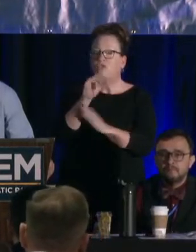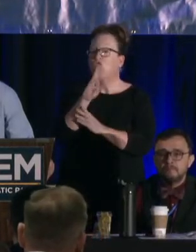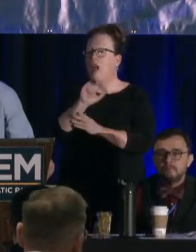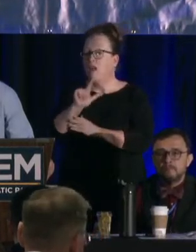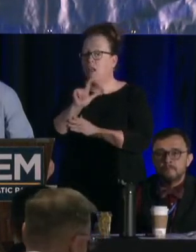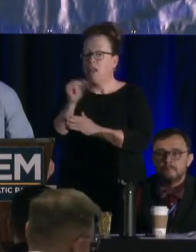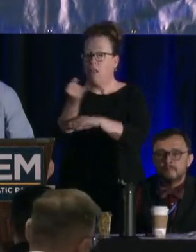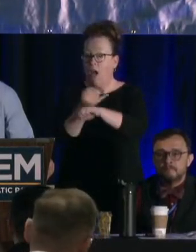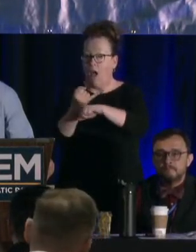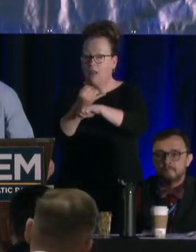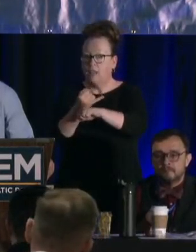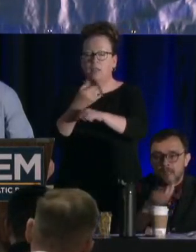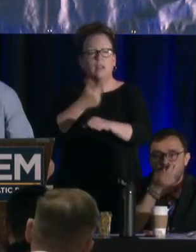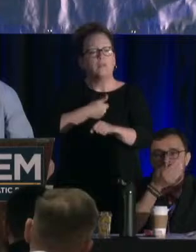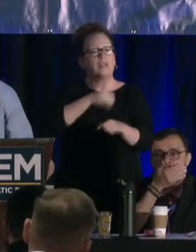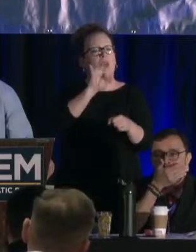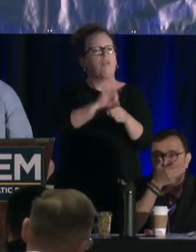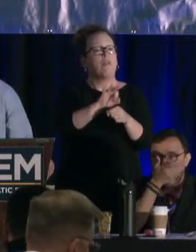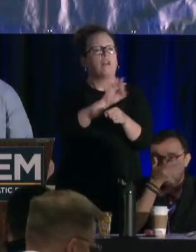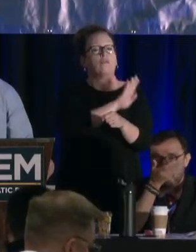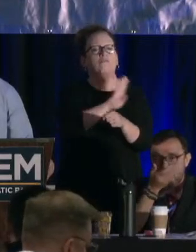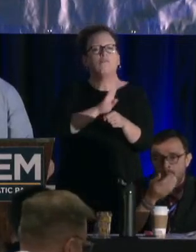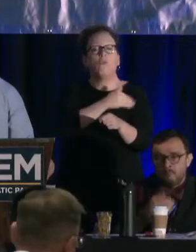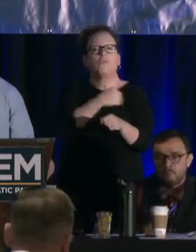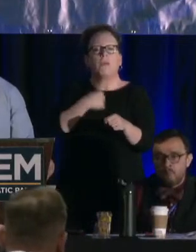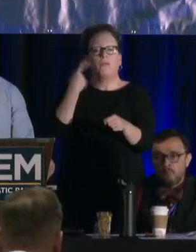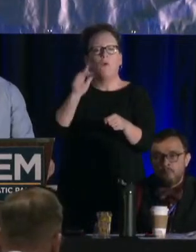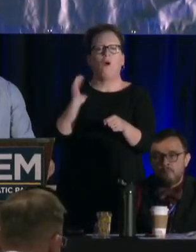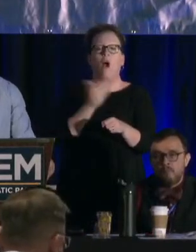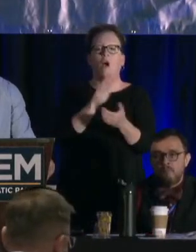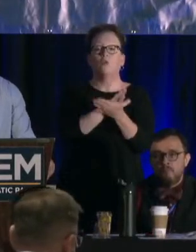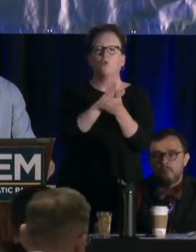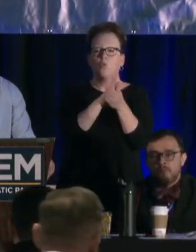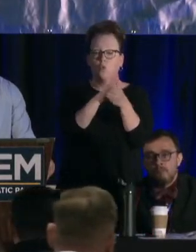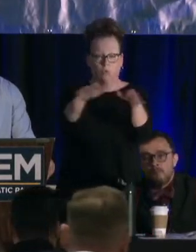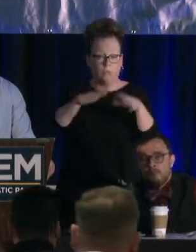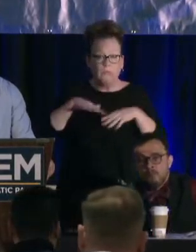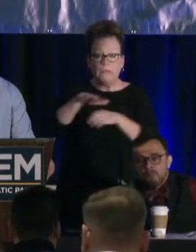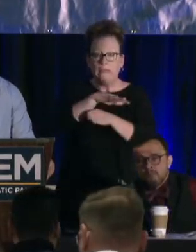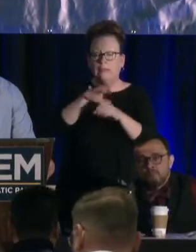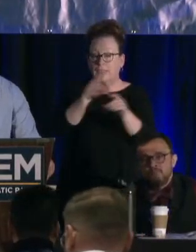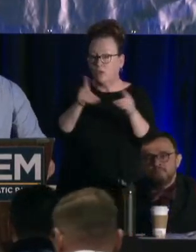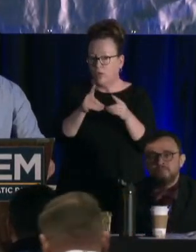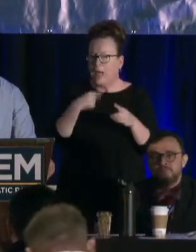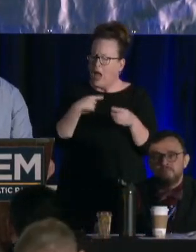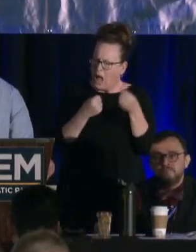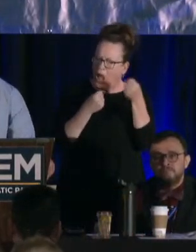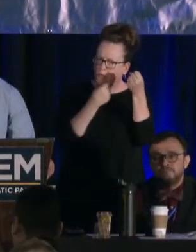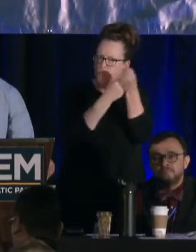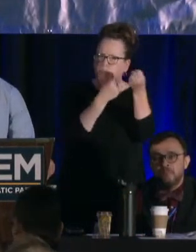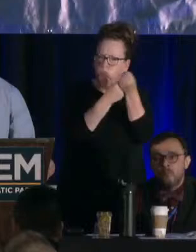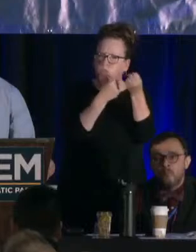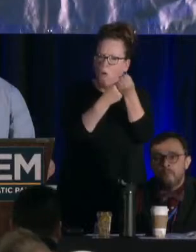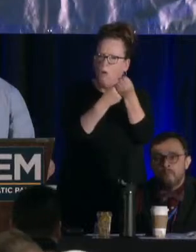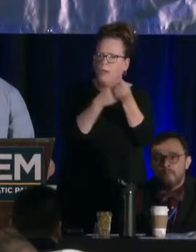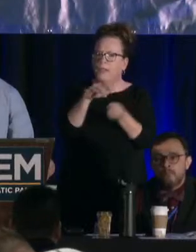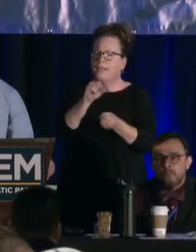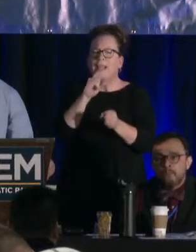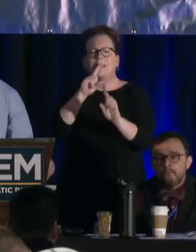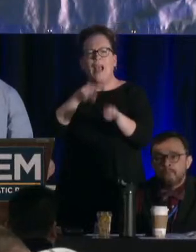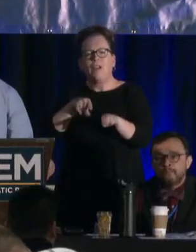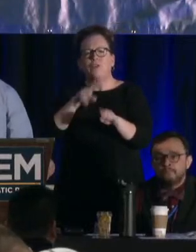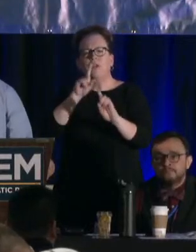elected school board member for Roland Unified School District. I strongly encourage a no vote on this ballot initiative. While I agree with the importance of